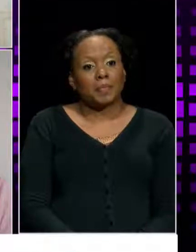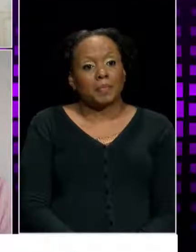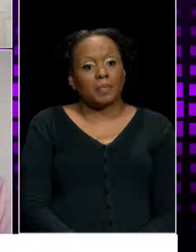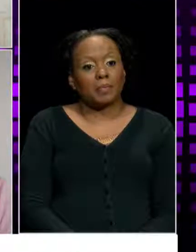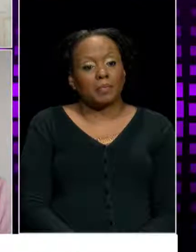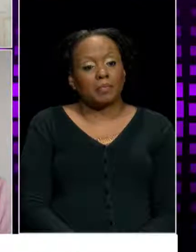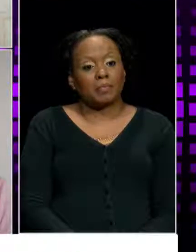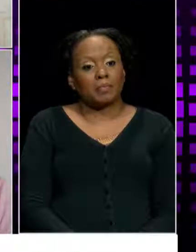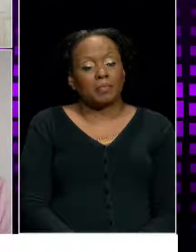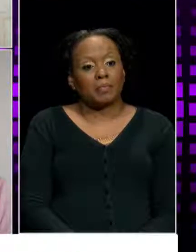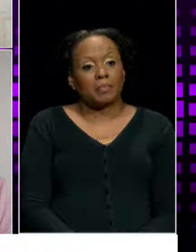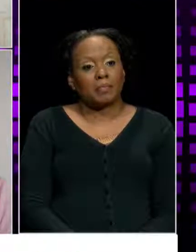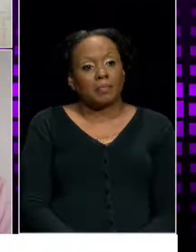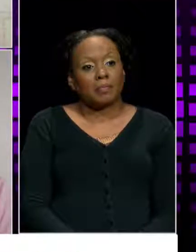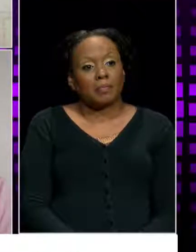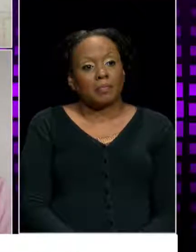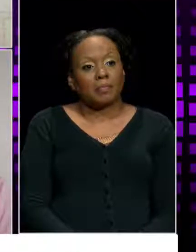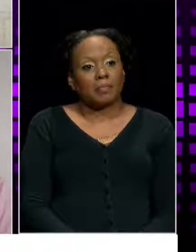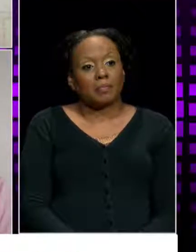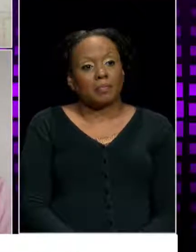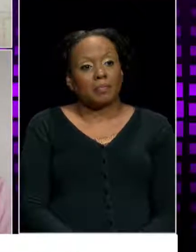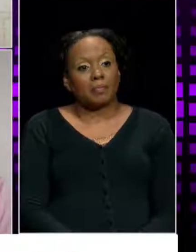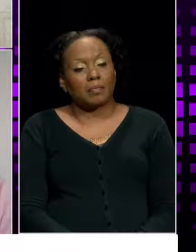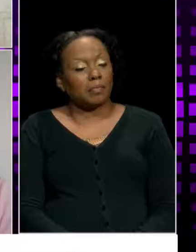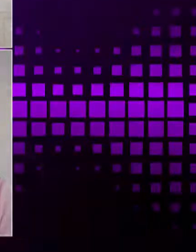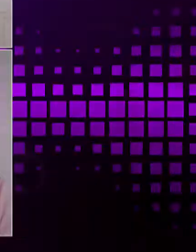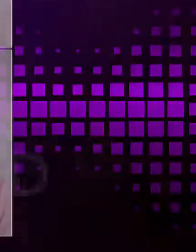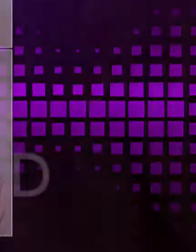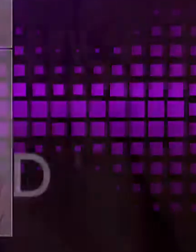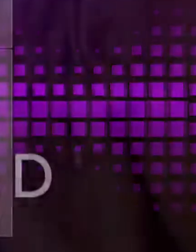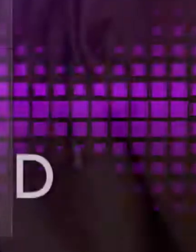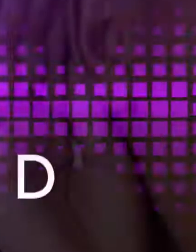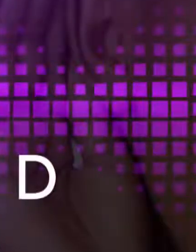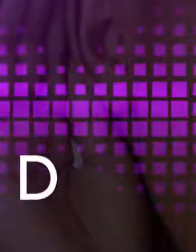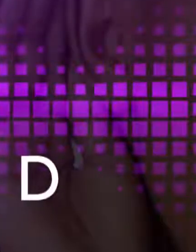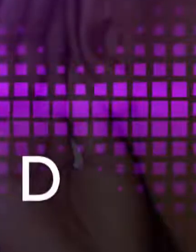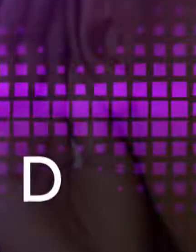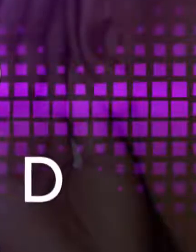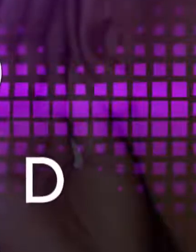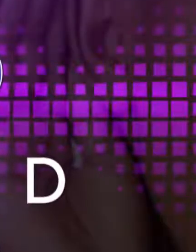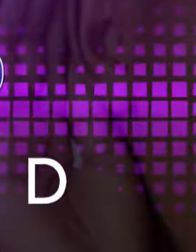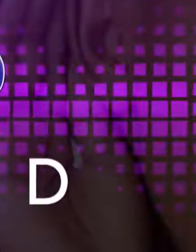lunch for two. So we'll take a short break and come back.